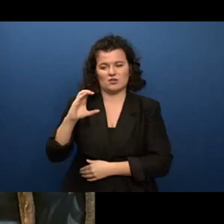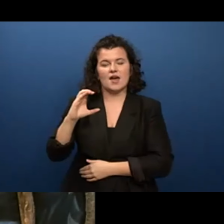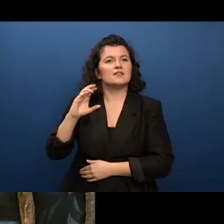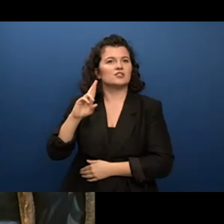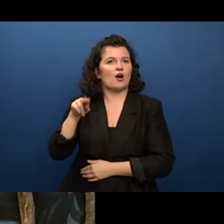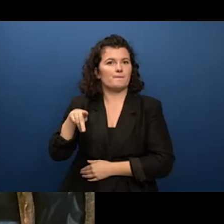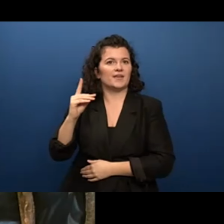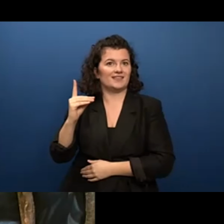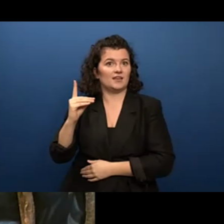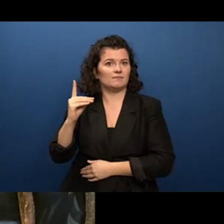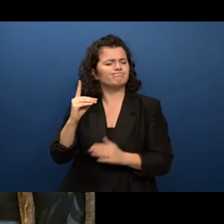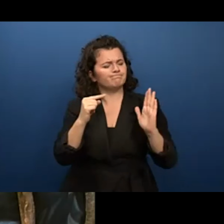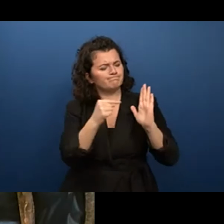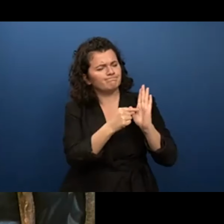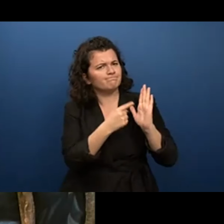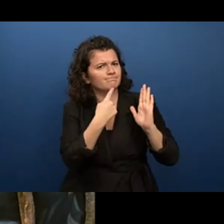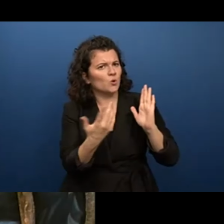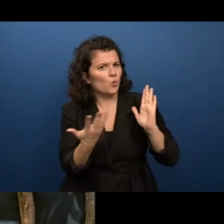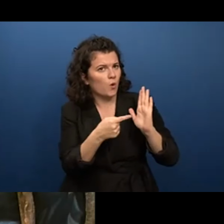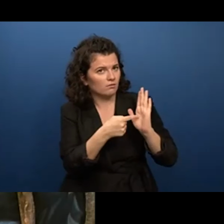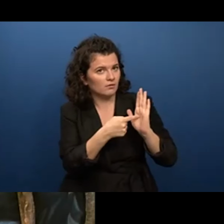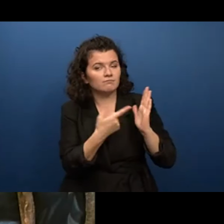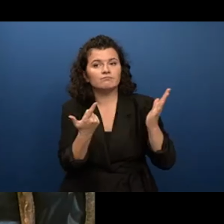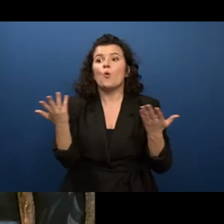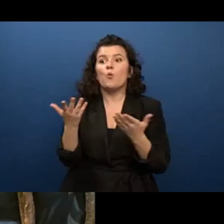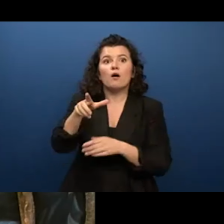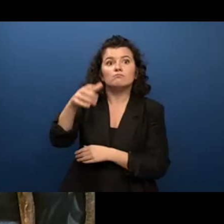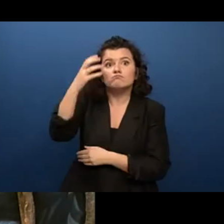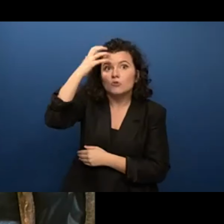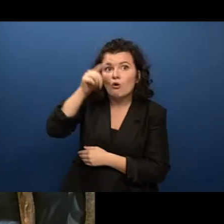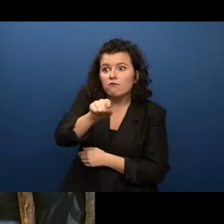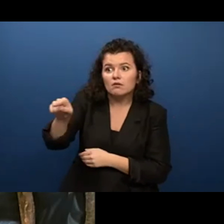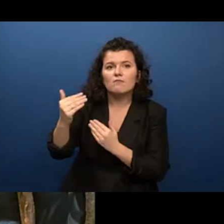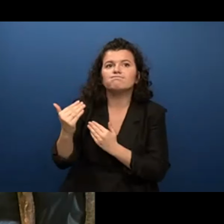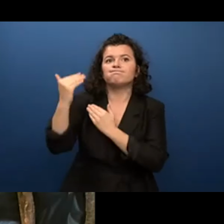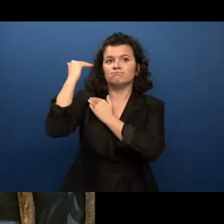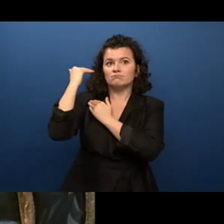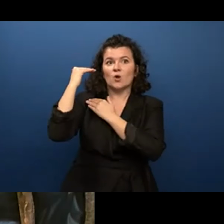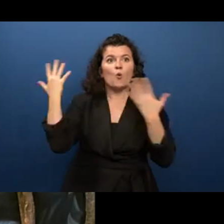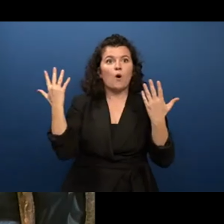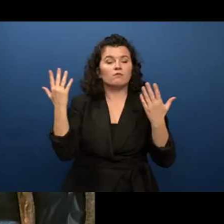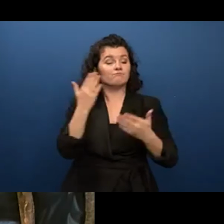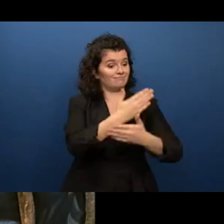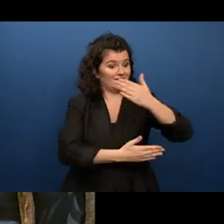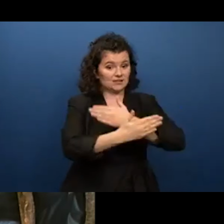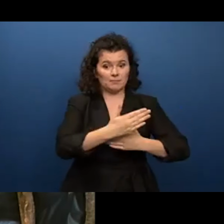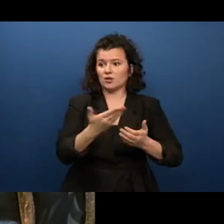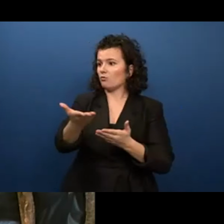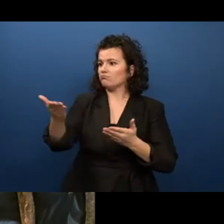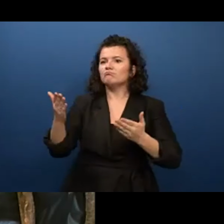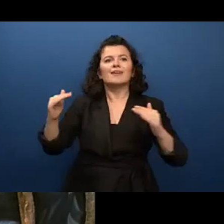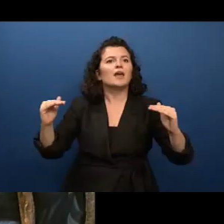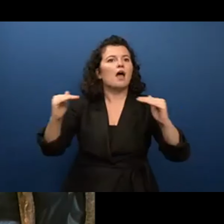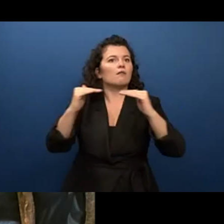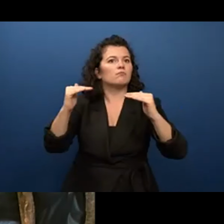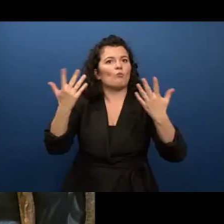accessibility, expresses that states have responsibility to ensure equal access of persons with disability to communications